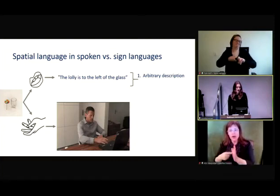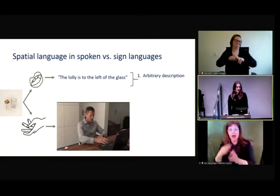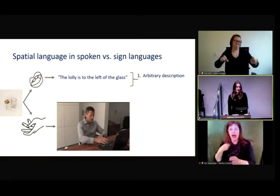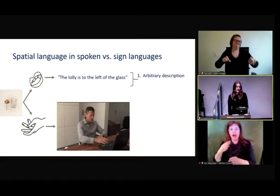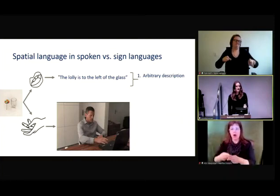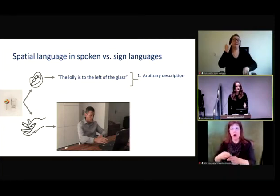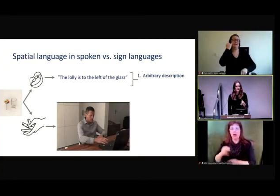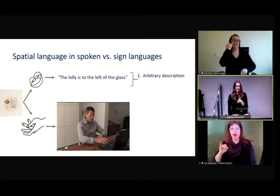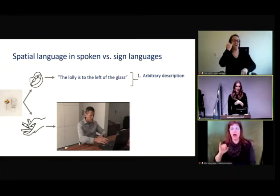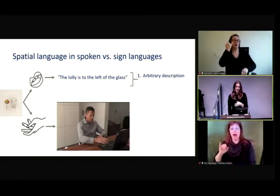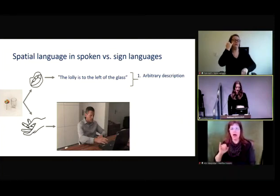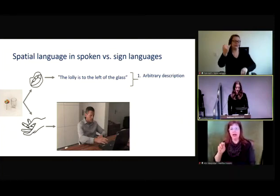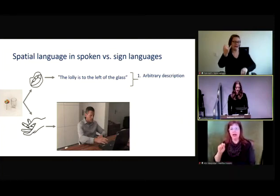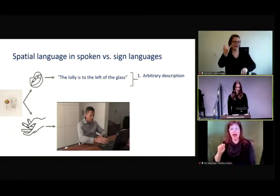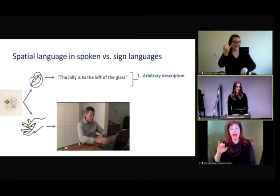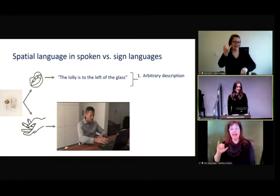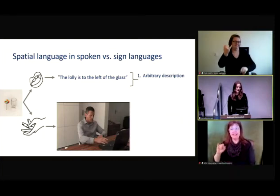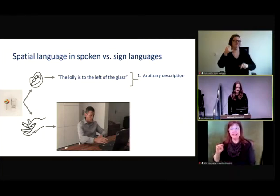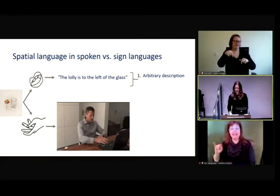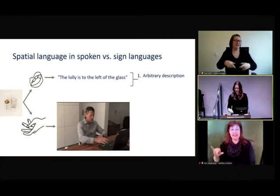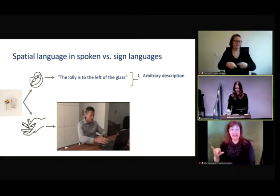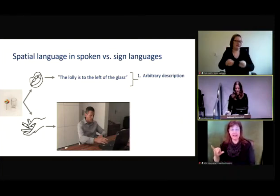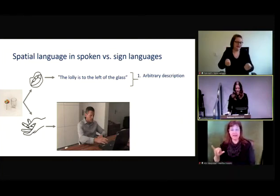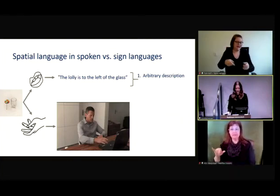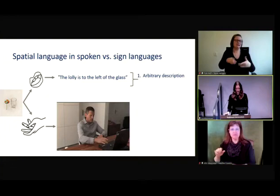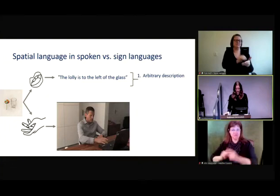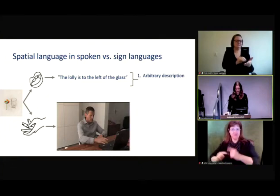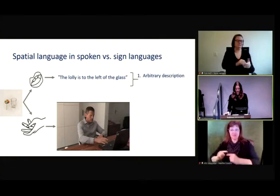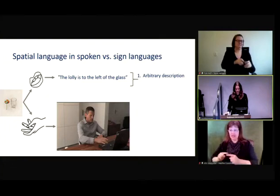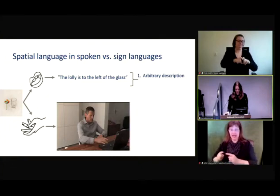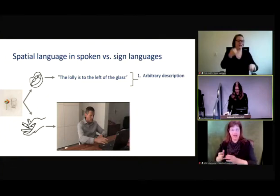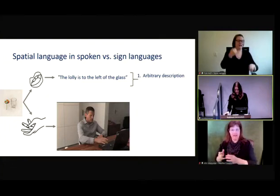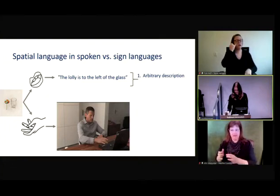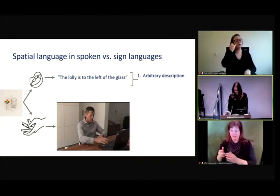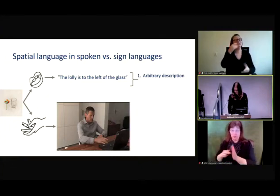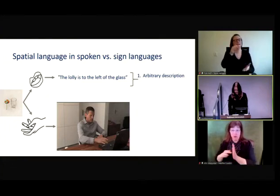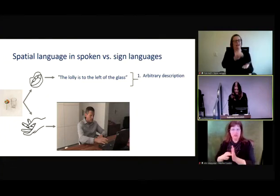in my dissertation and in the remainder of this presentation.